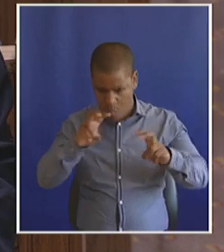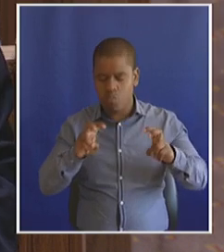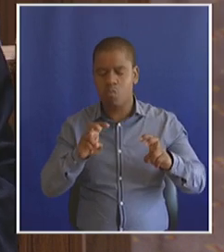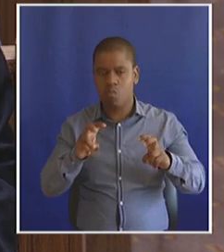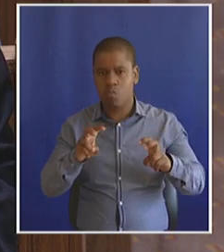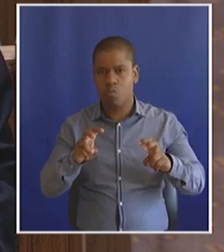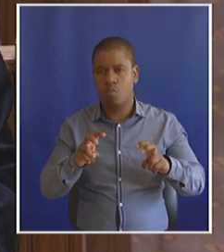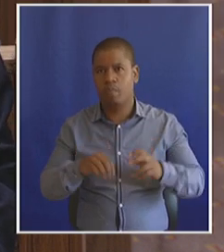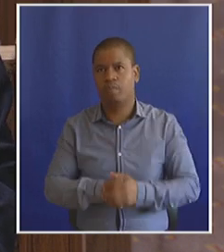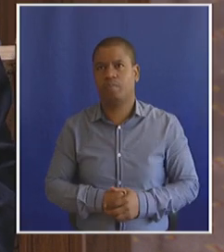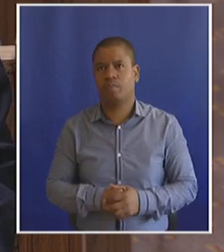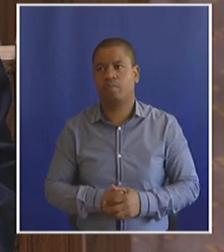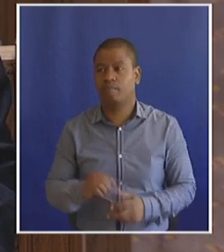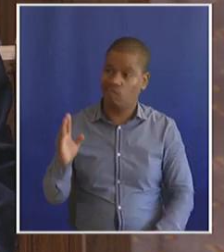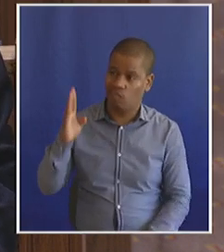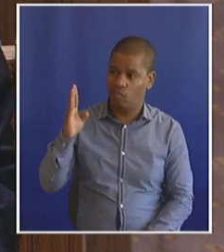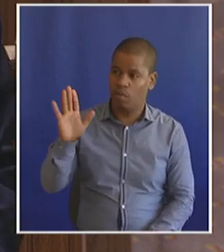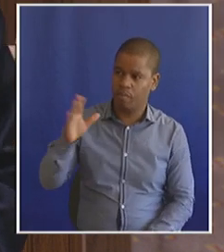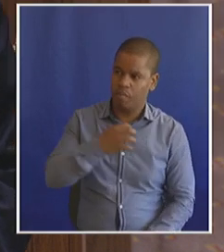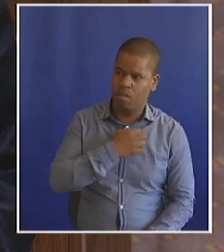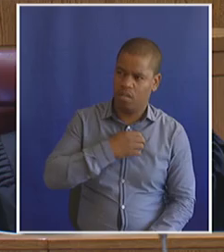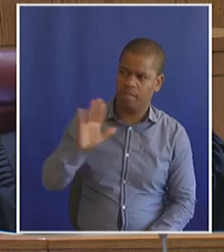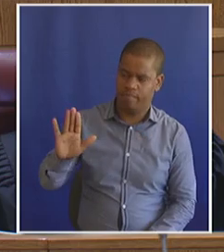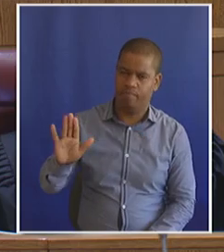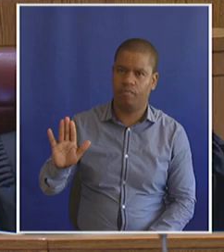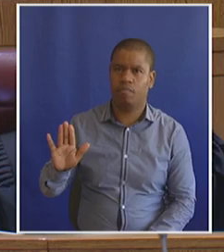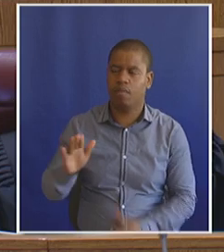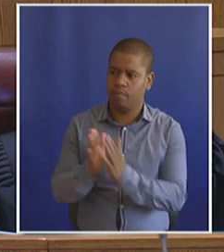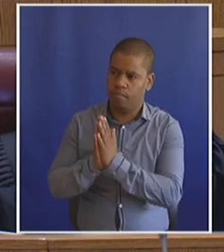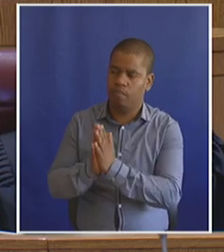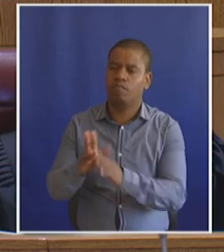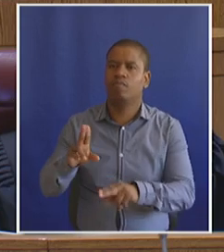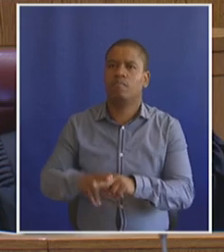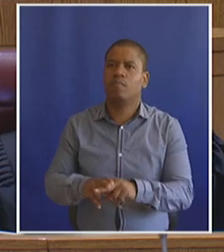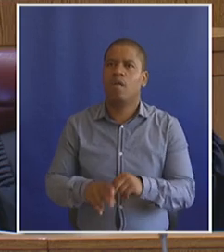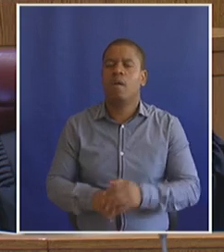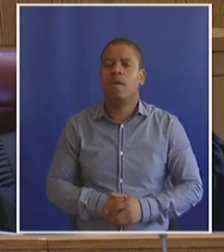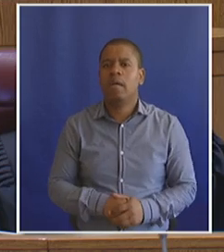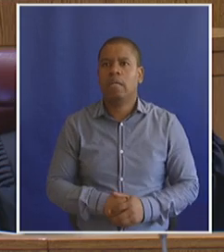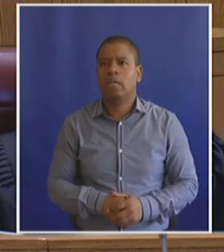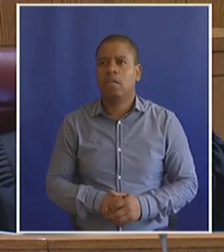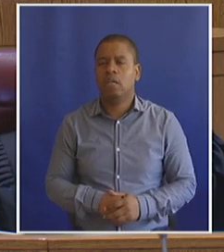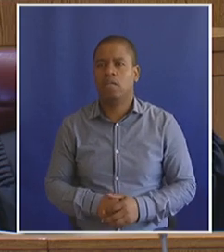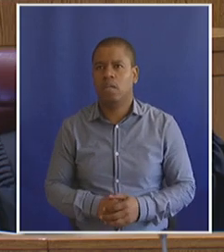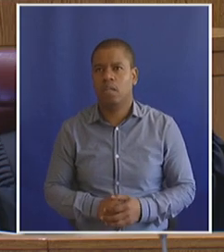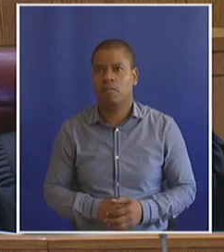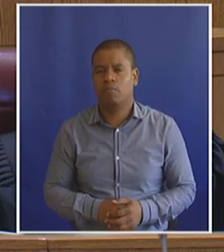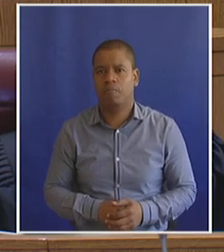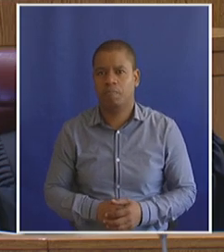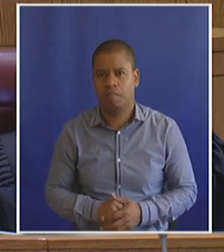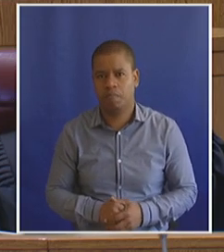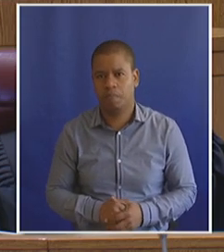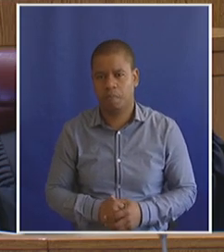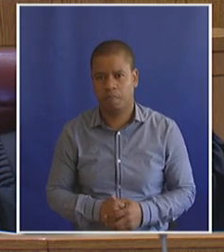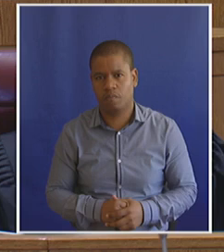taken various steps. Order, Honorable Minister. Please take your seat. Okay. Honorable Chair, on a point of order, I